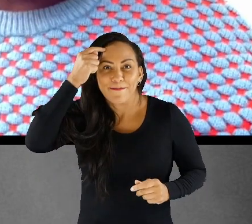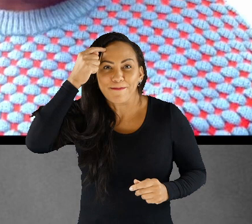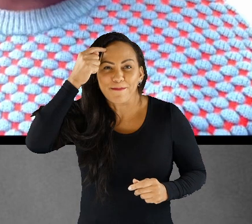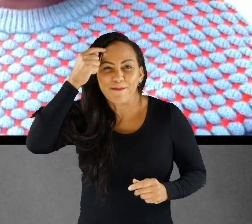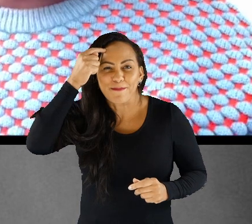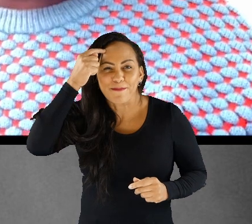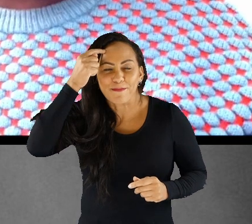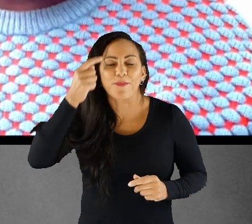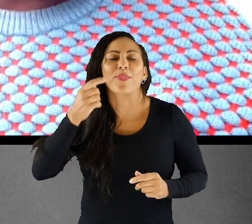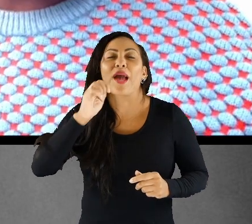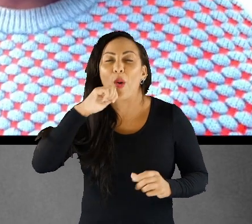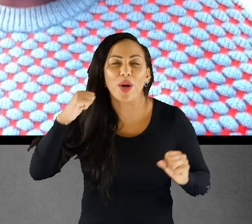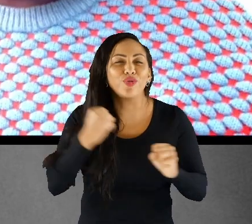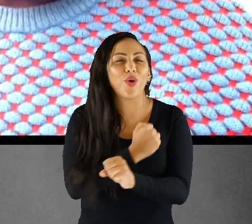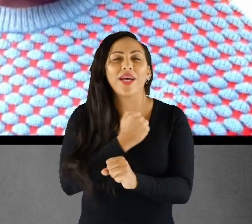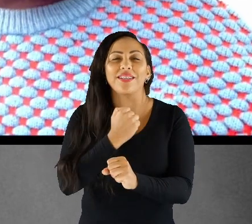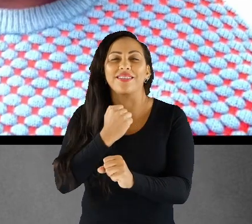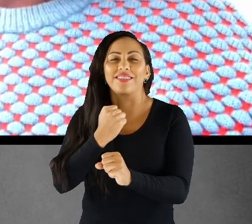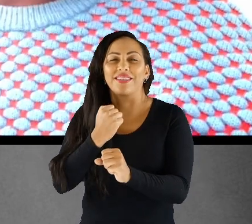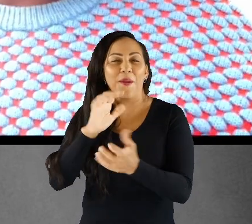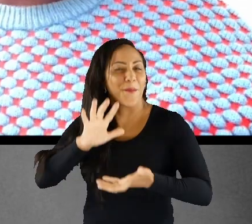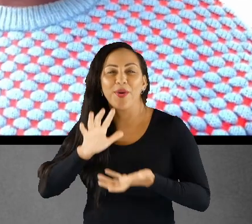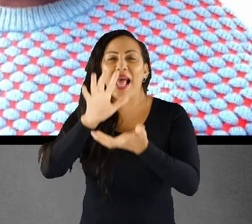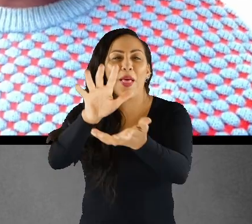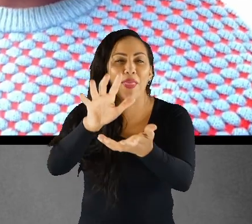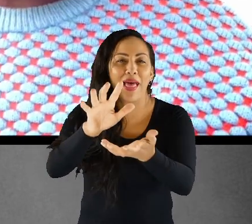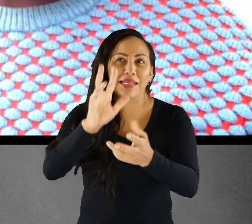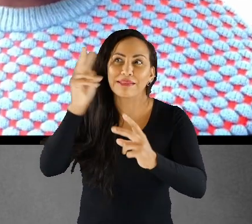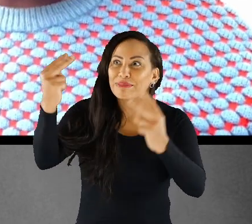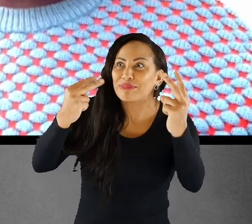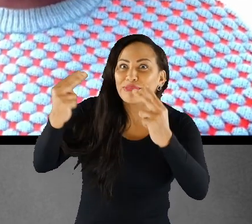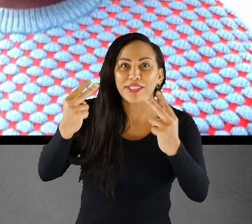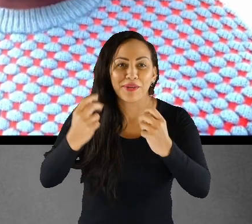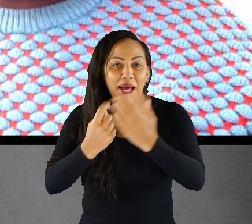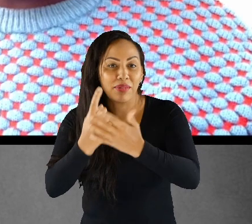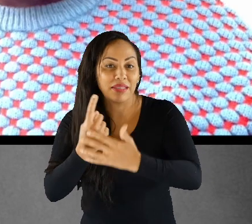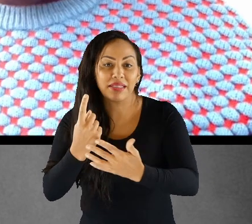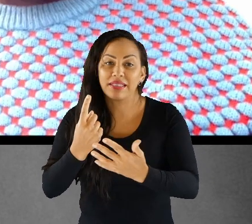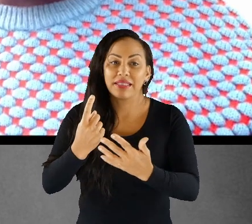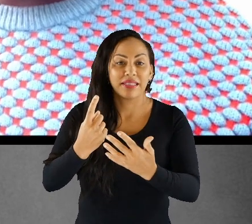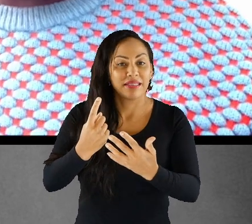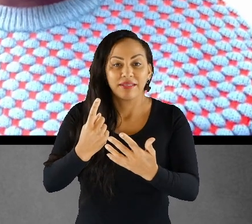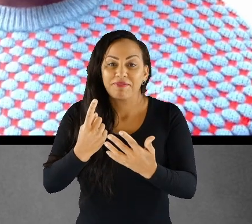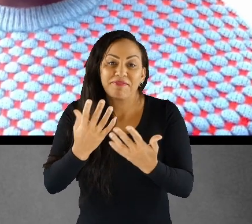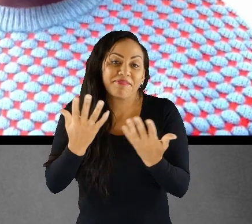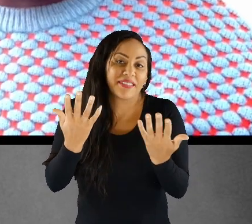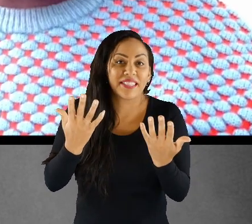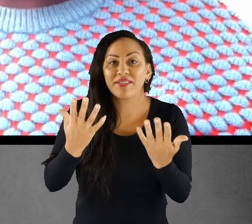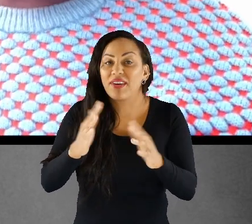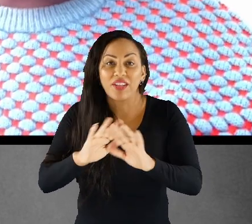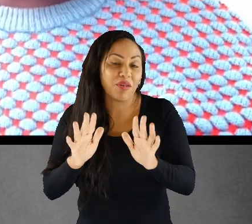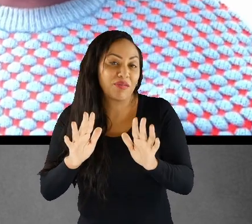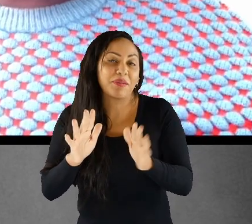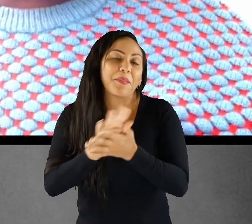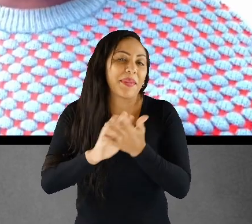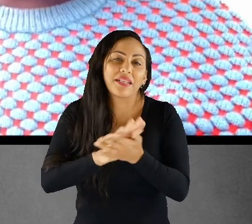it'll happen. Nobody will steal it. And if they do, it wasn't meant to be, but I don't know. So I've had this idea